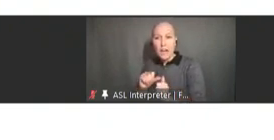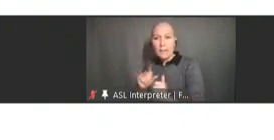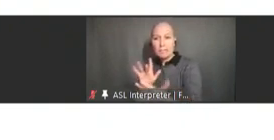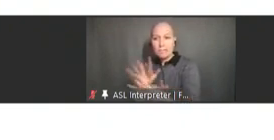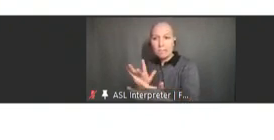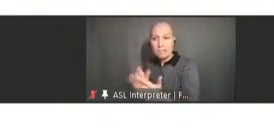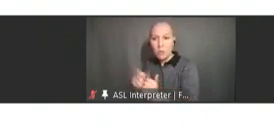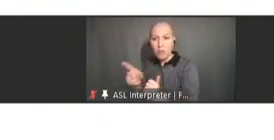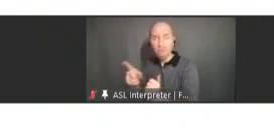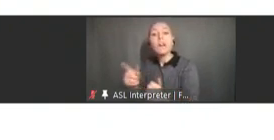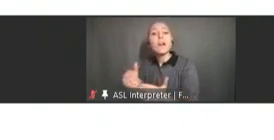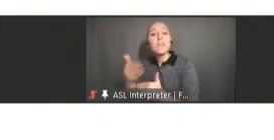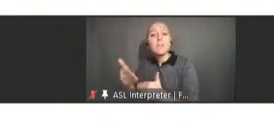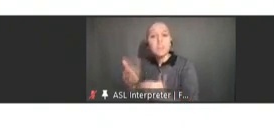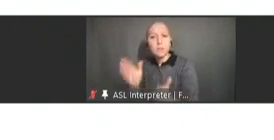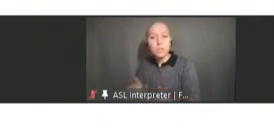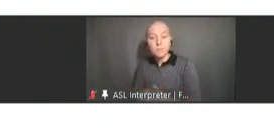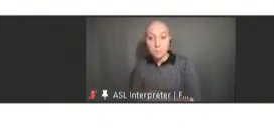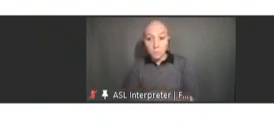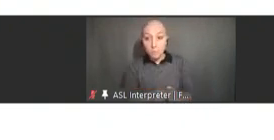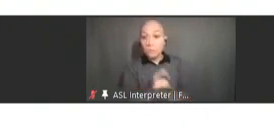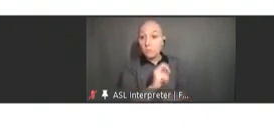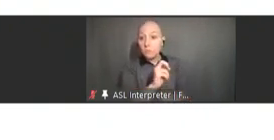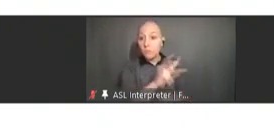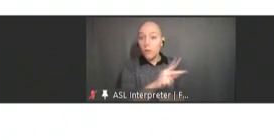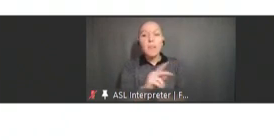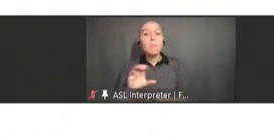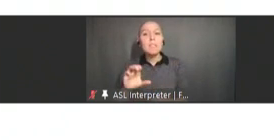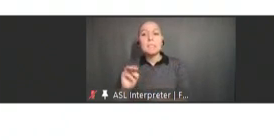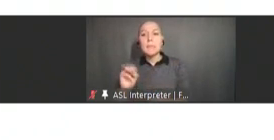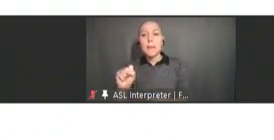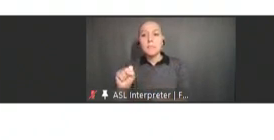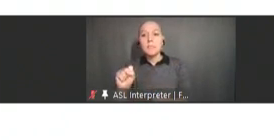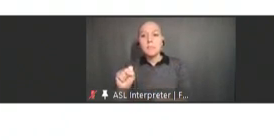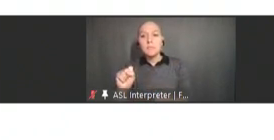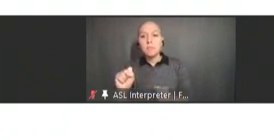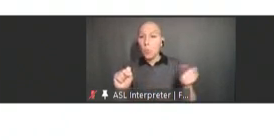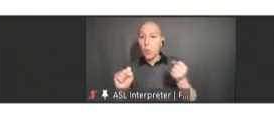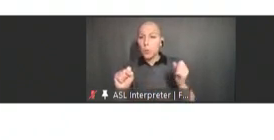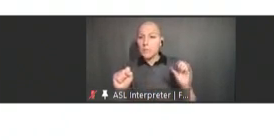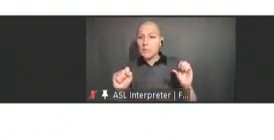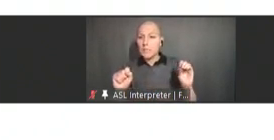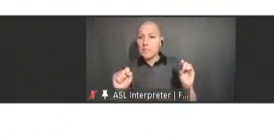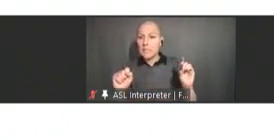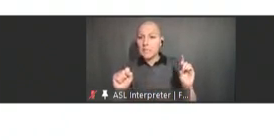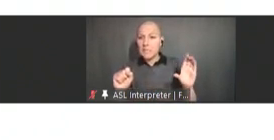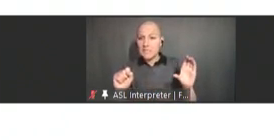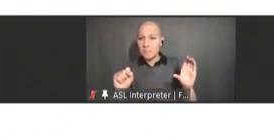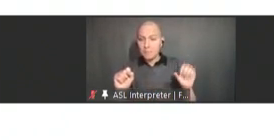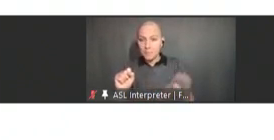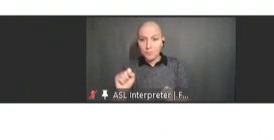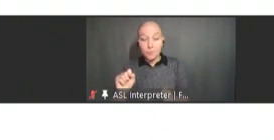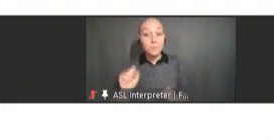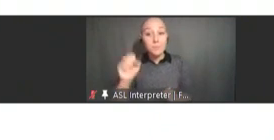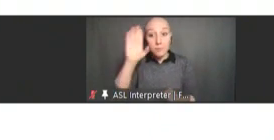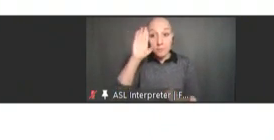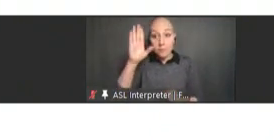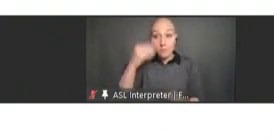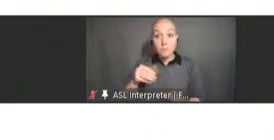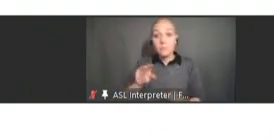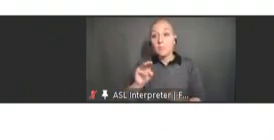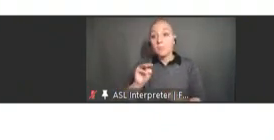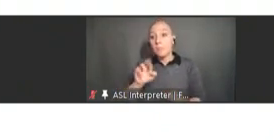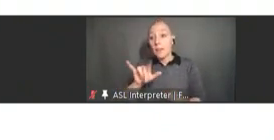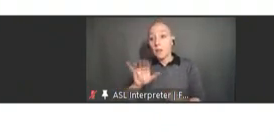go ahead and go to CMS, and we'll come back to CDC. Hi, this is Mary Beth Hance, and I will share